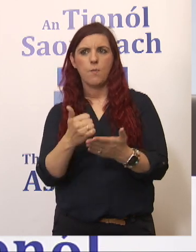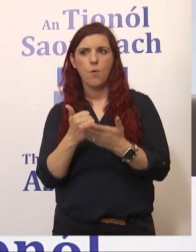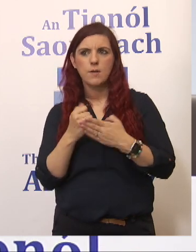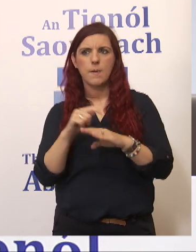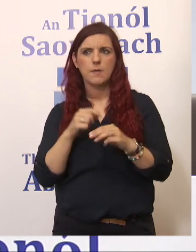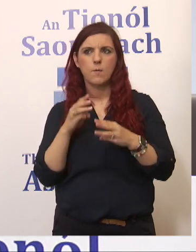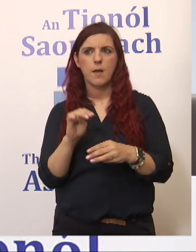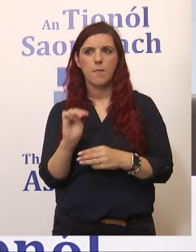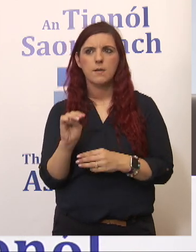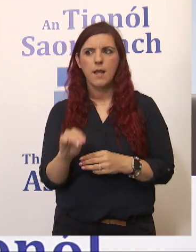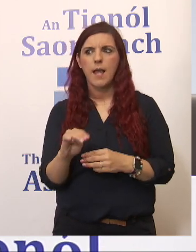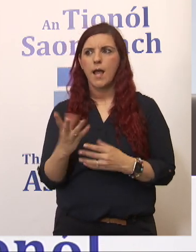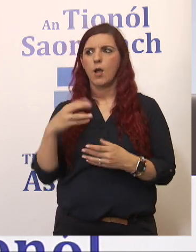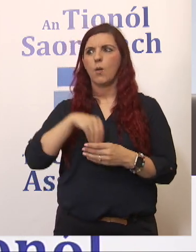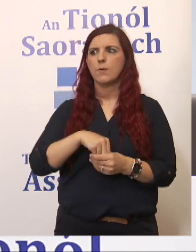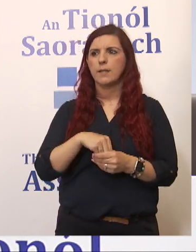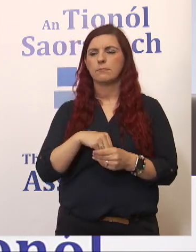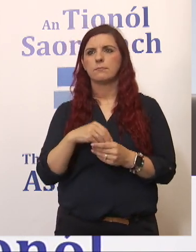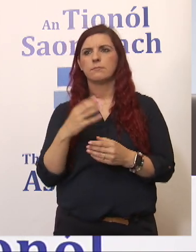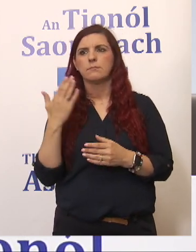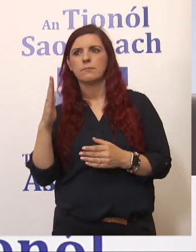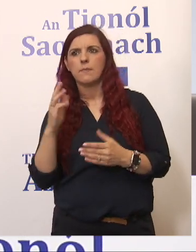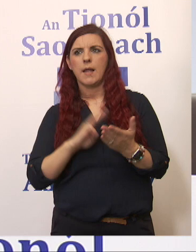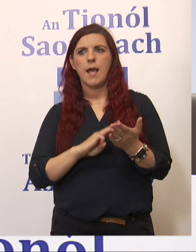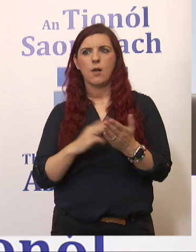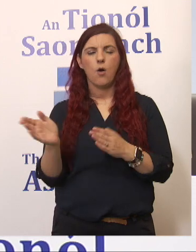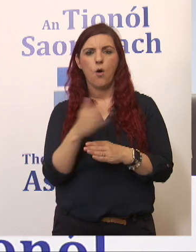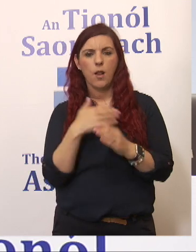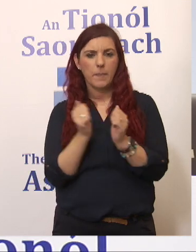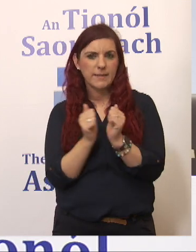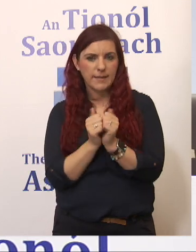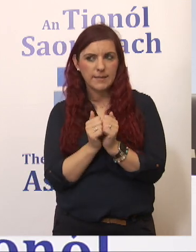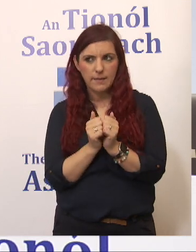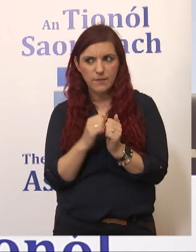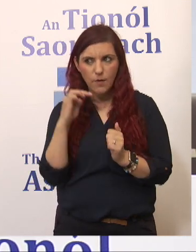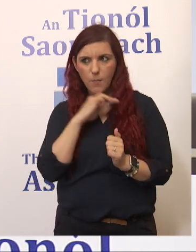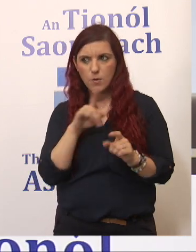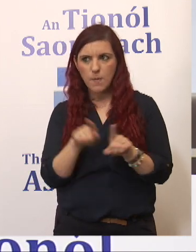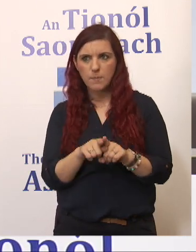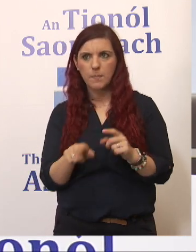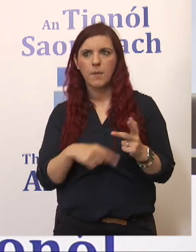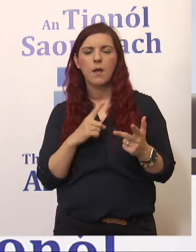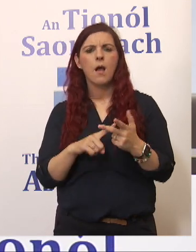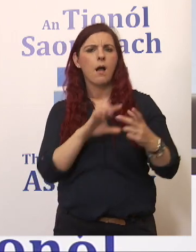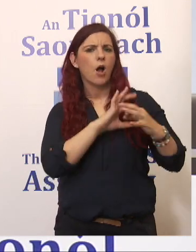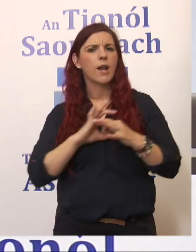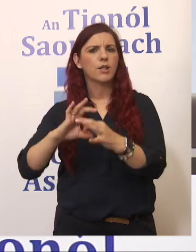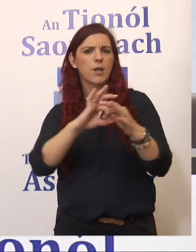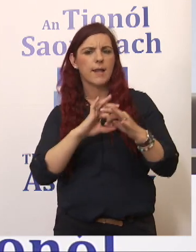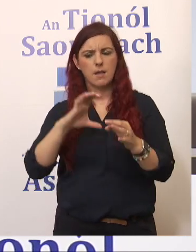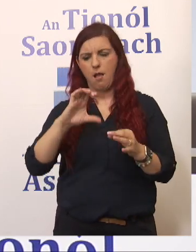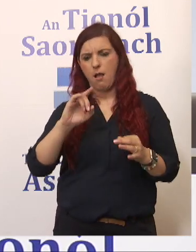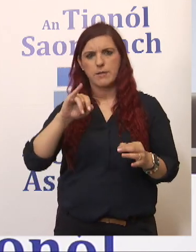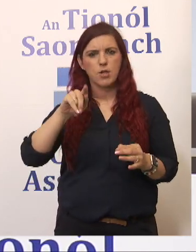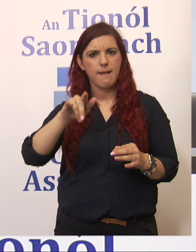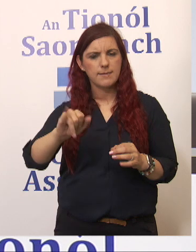including presentations for meetings, and all meetings will start and end on time. And I'll do my best in that regard. Collegiality.